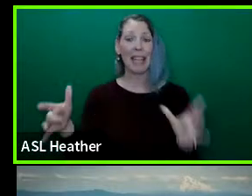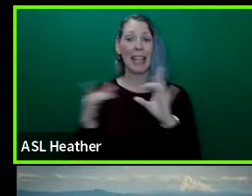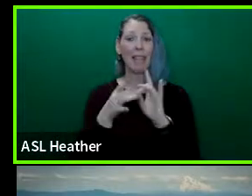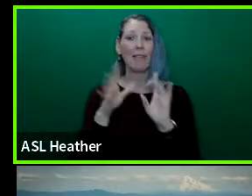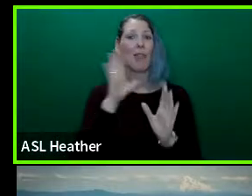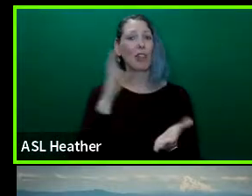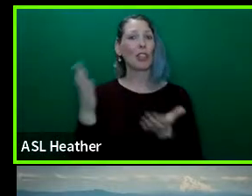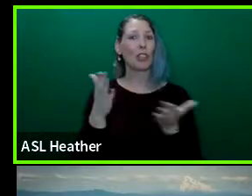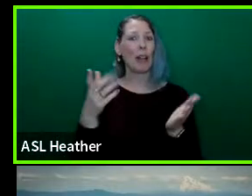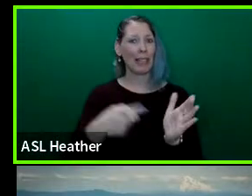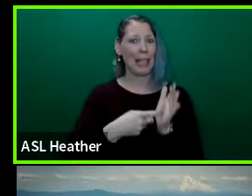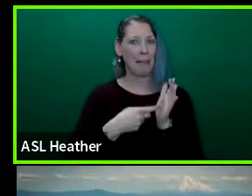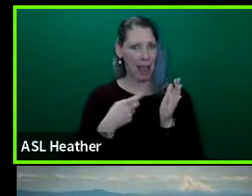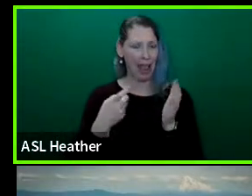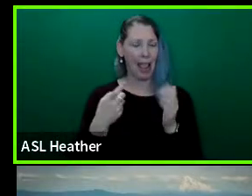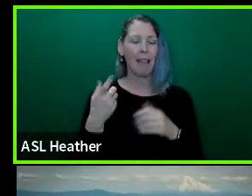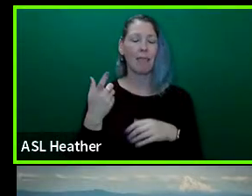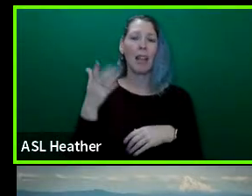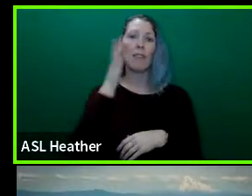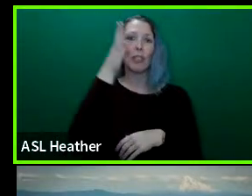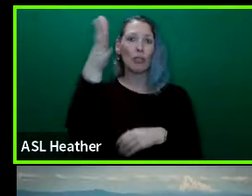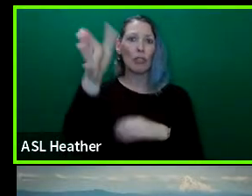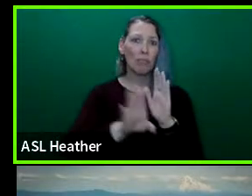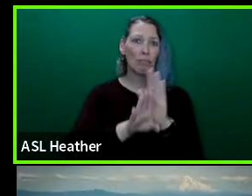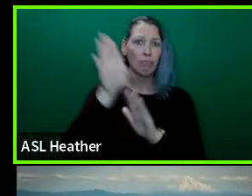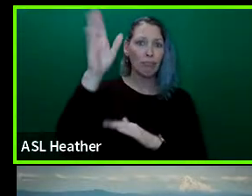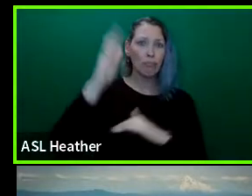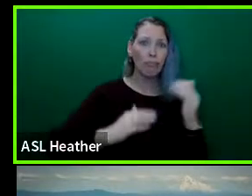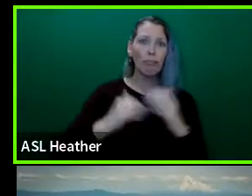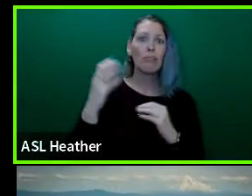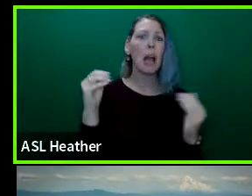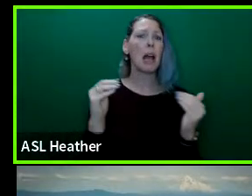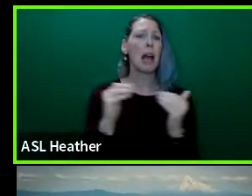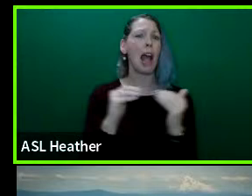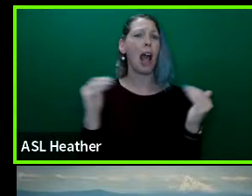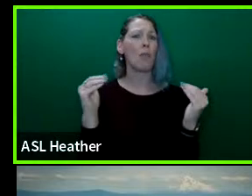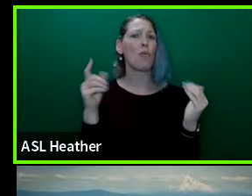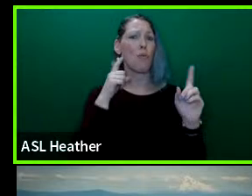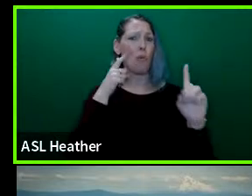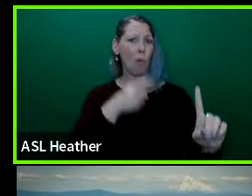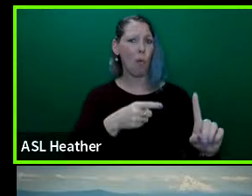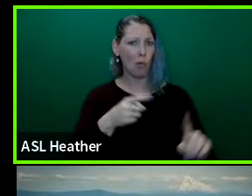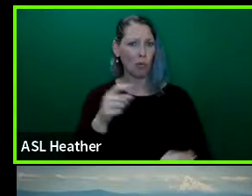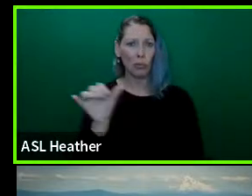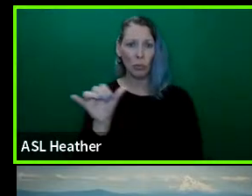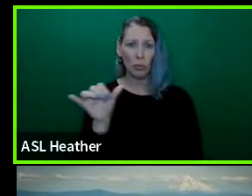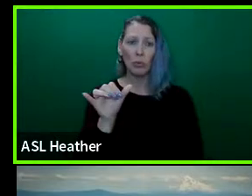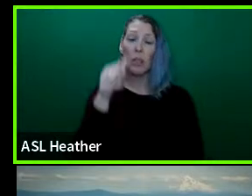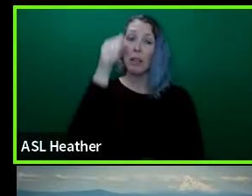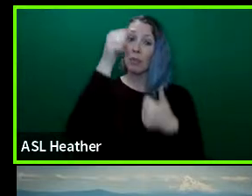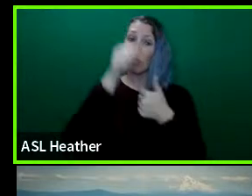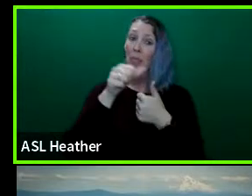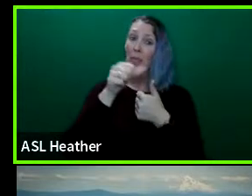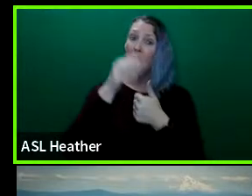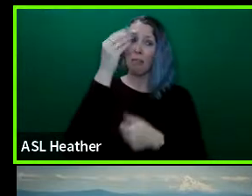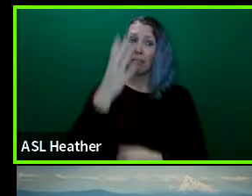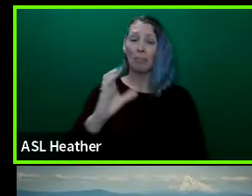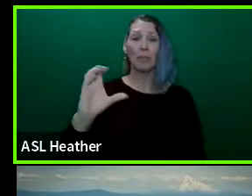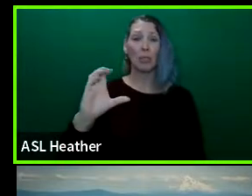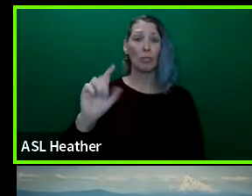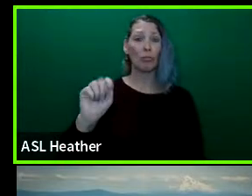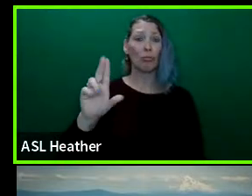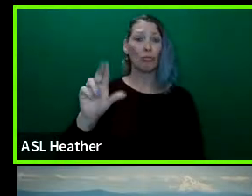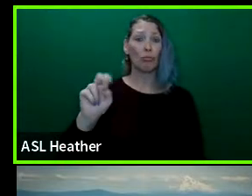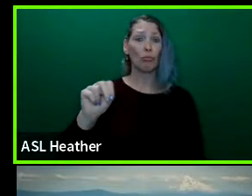demand, really future development, and help with climate and equity goals as well. I do think it's important to note that CTRAN's